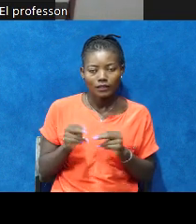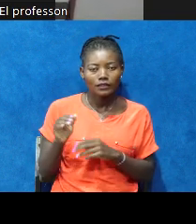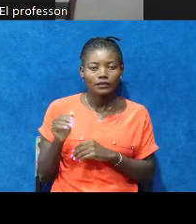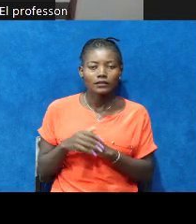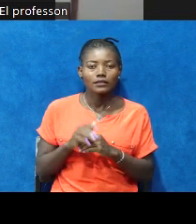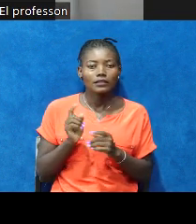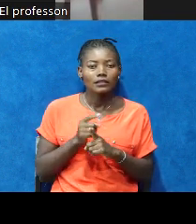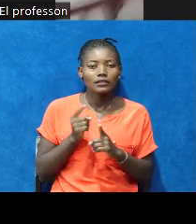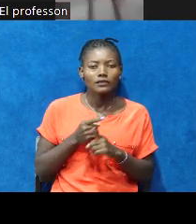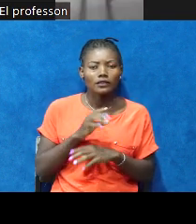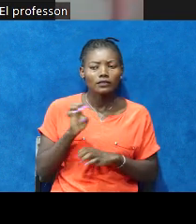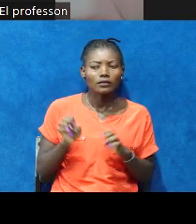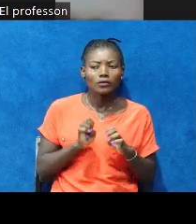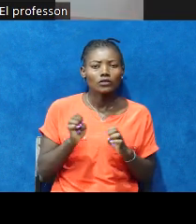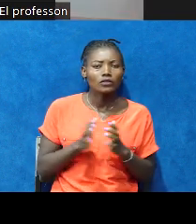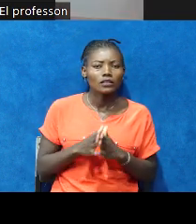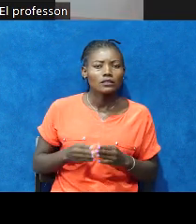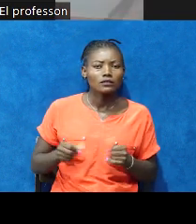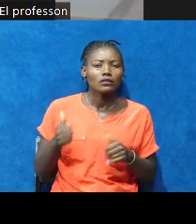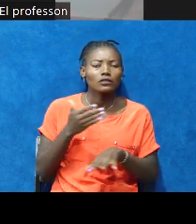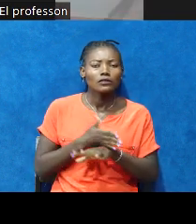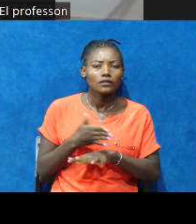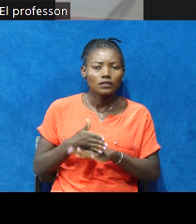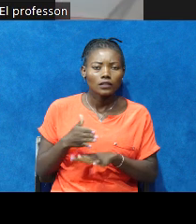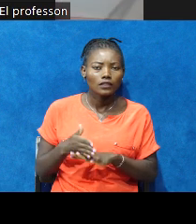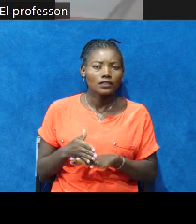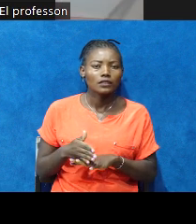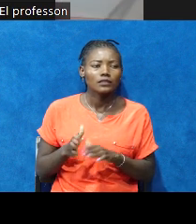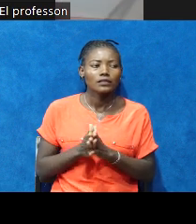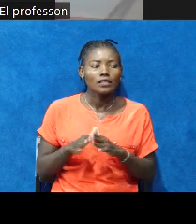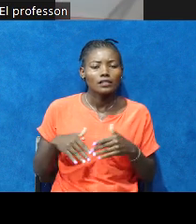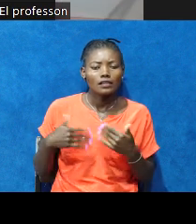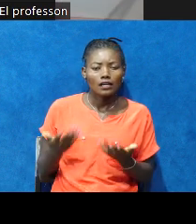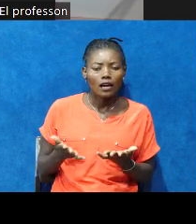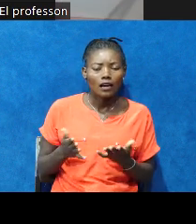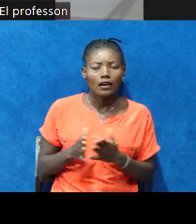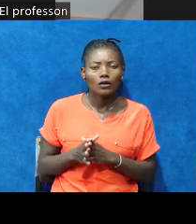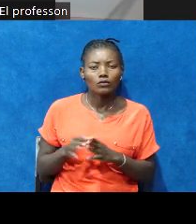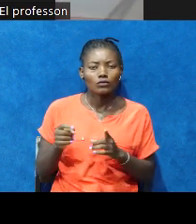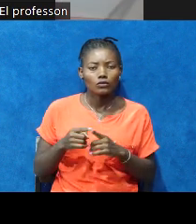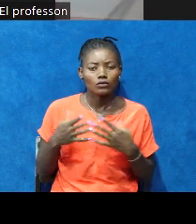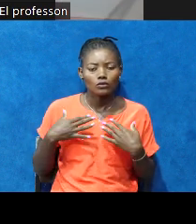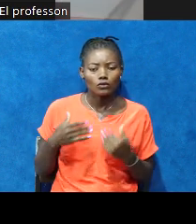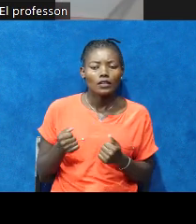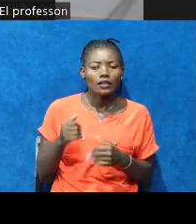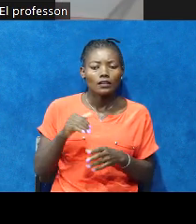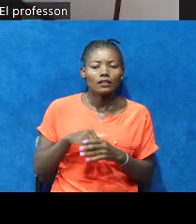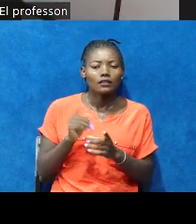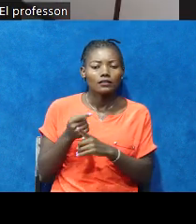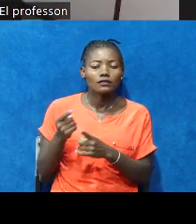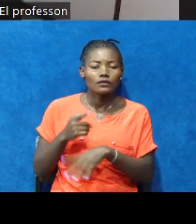also being able to handle things such as injury, and how to, you know, rehabilitate such